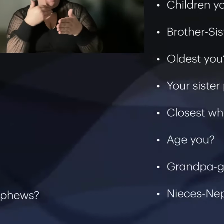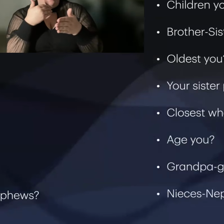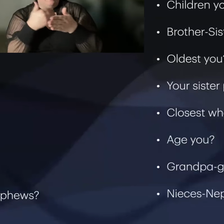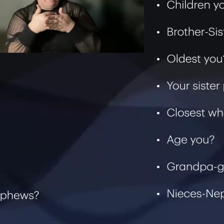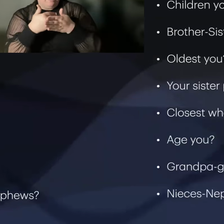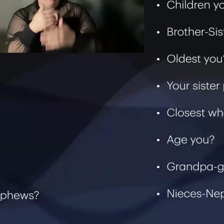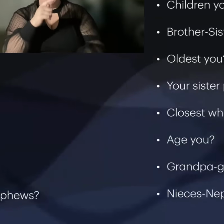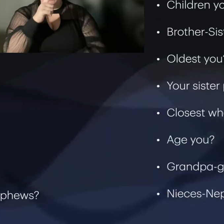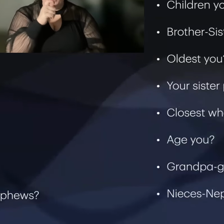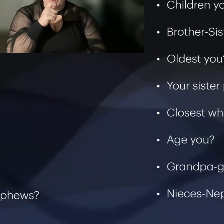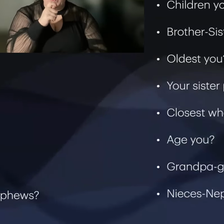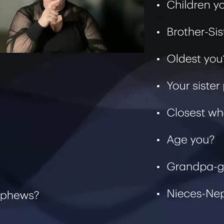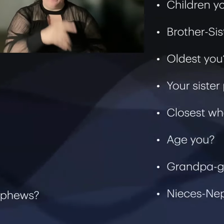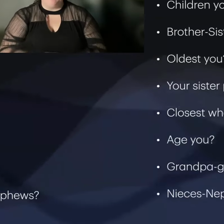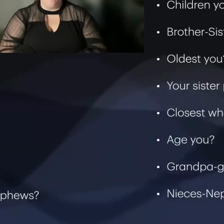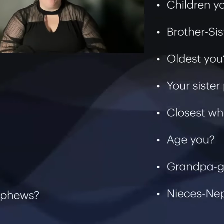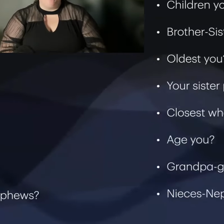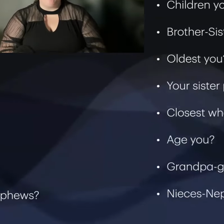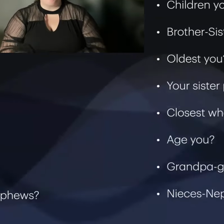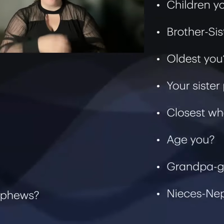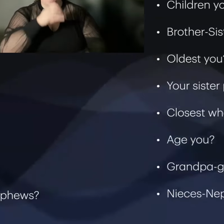Closest, right? That's who,